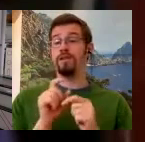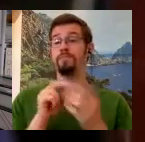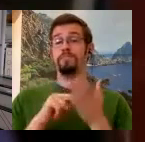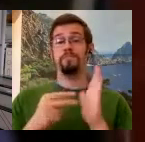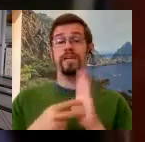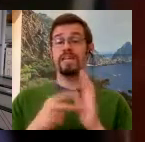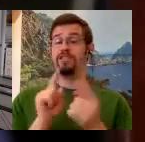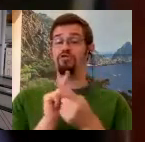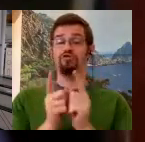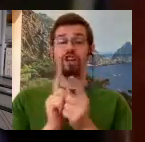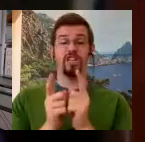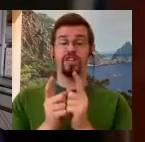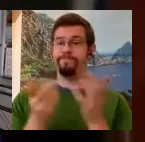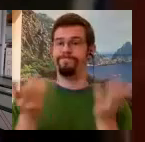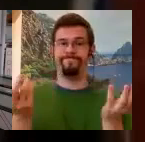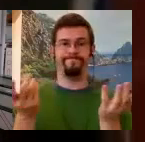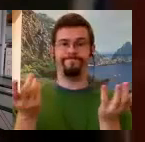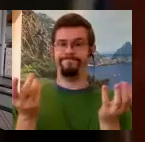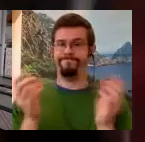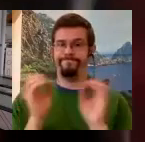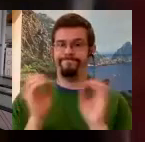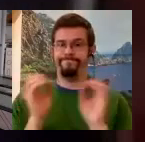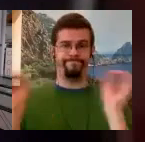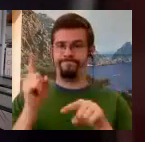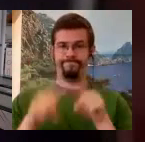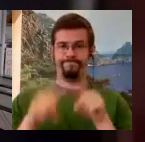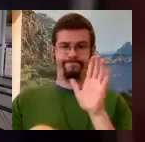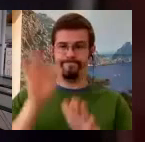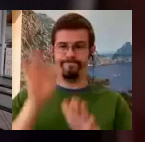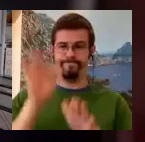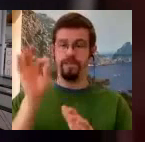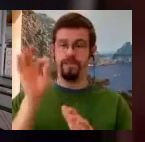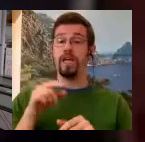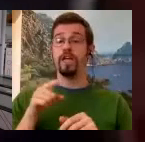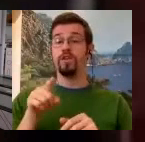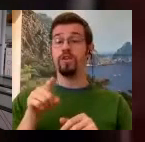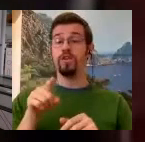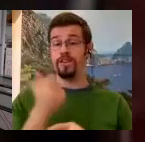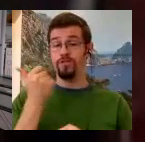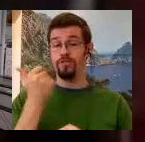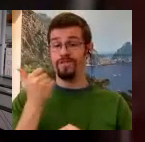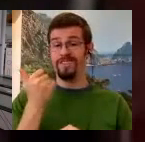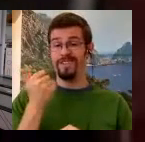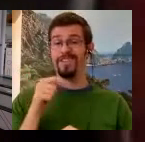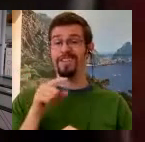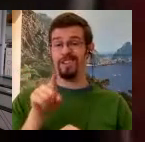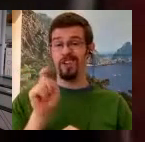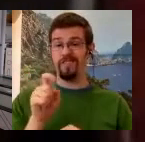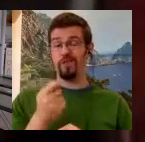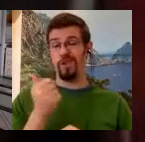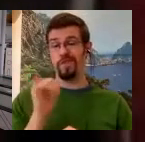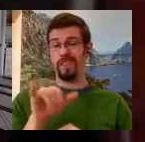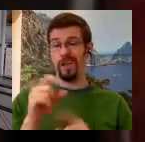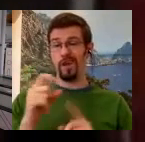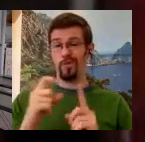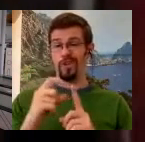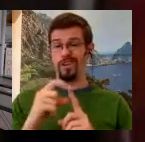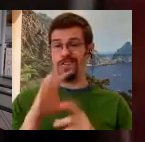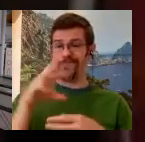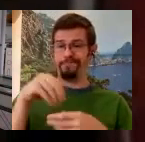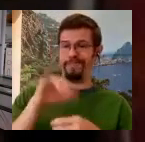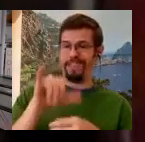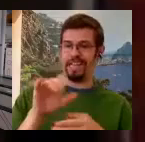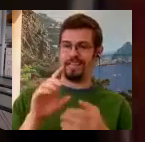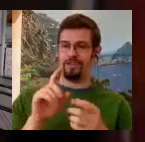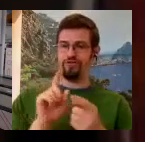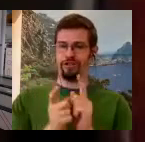the SignPuddle wasn't able to find. So if you wanted to get rid of that, you would actually have to get rid of that word that you put in that translation box.